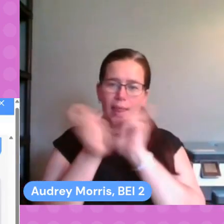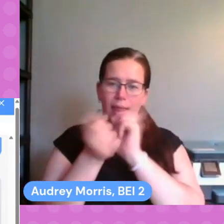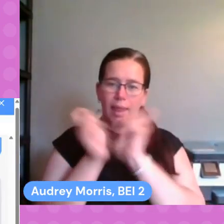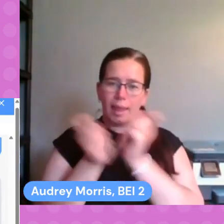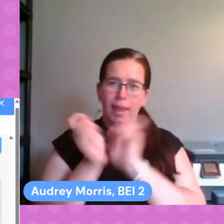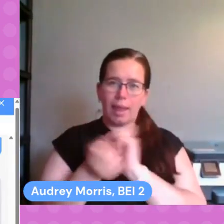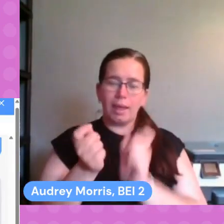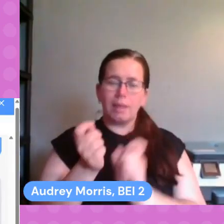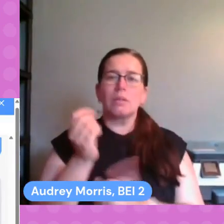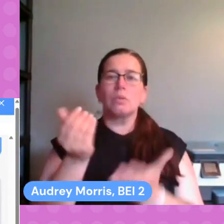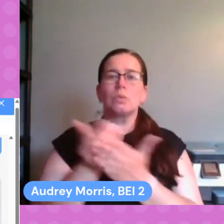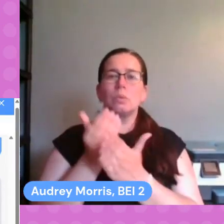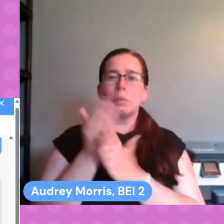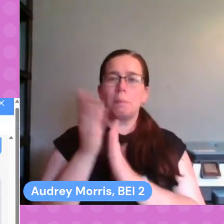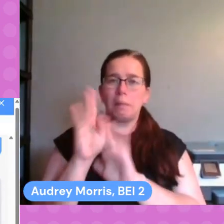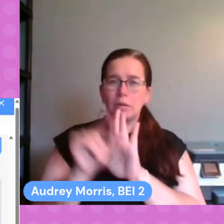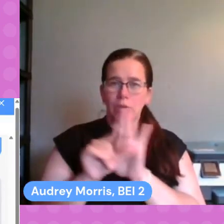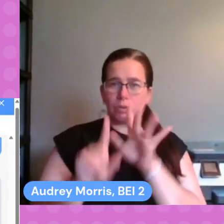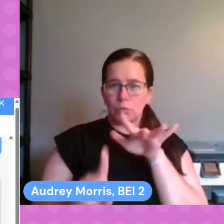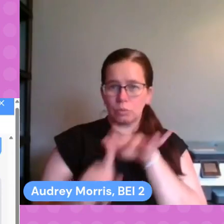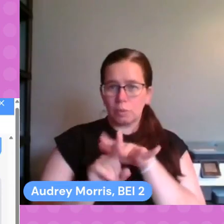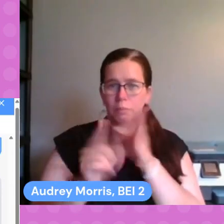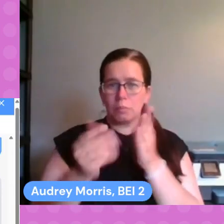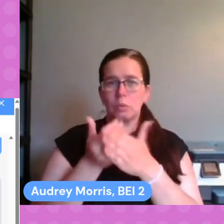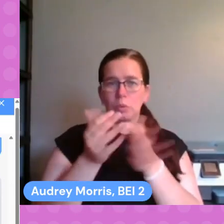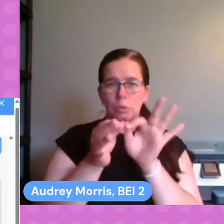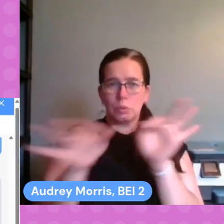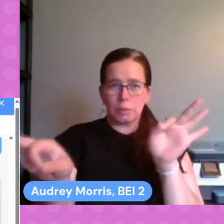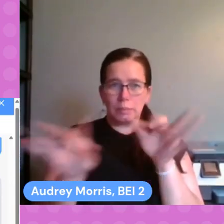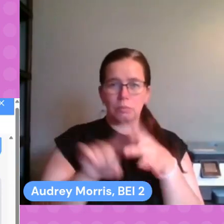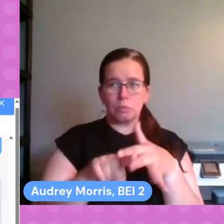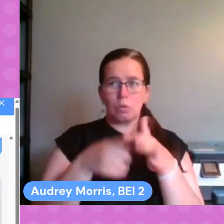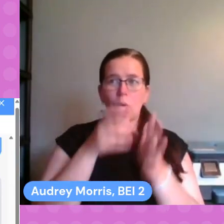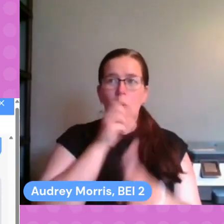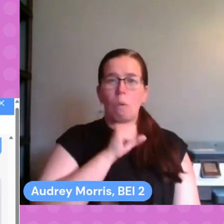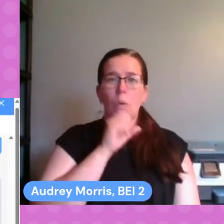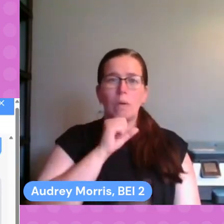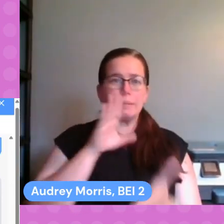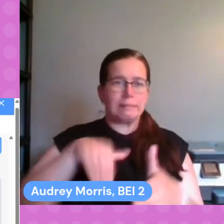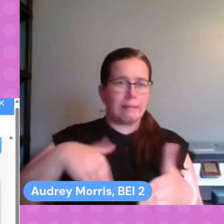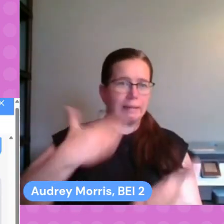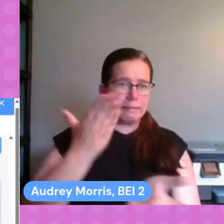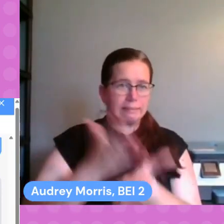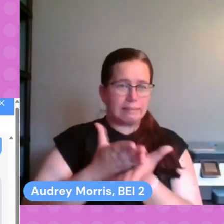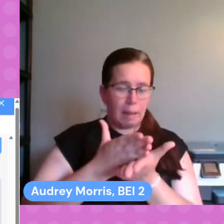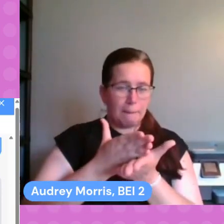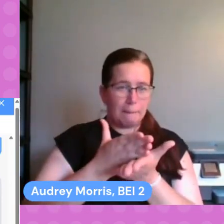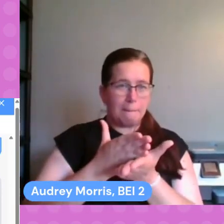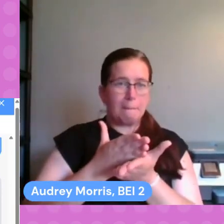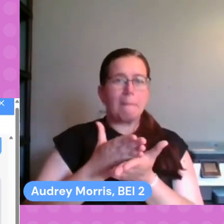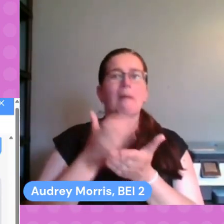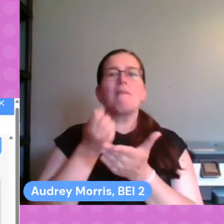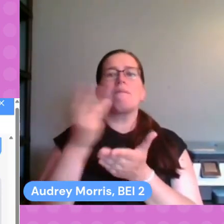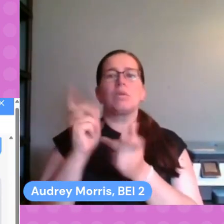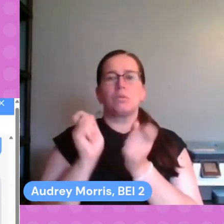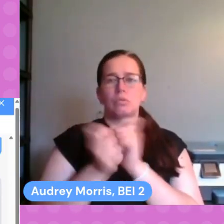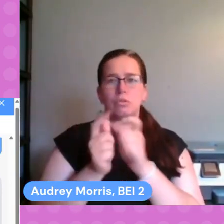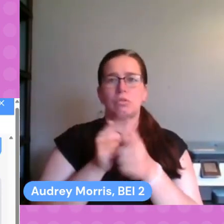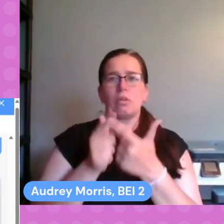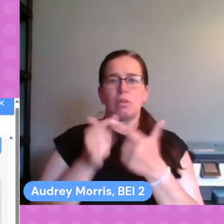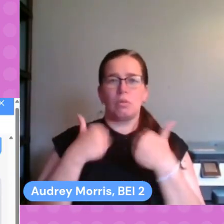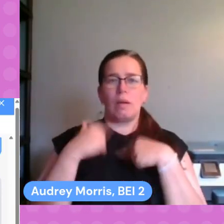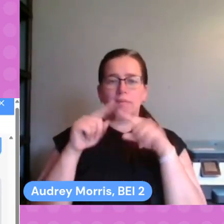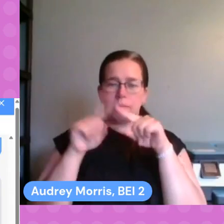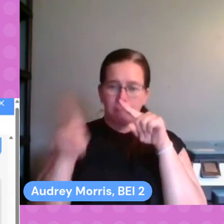backdrop appears, a new animation script starts, but the old one never stops. After a few changes, you have multiple loops